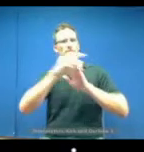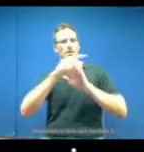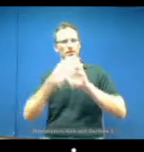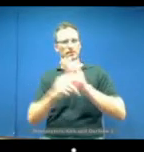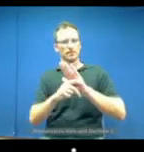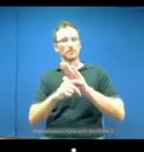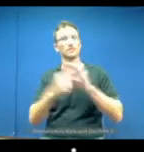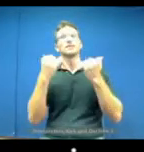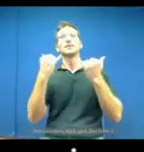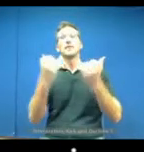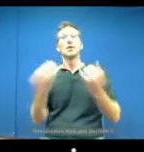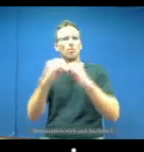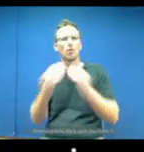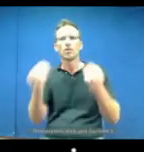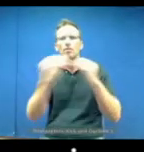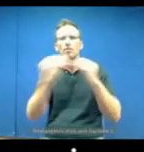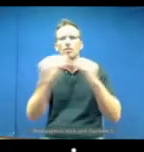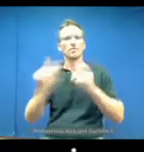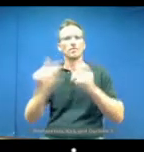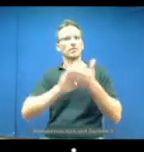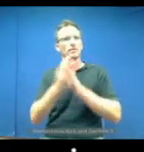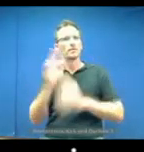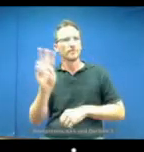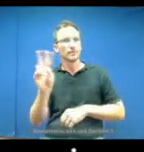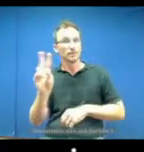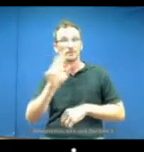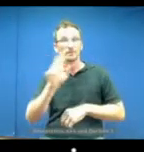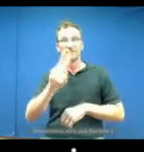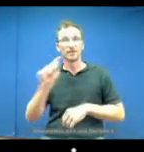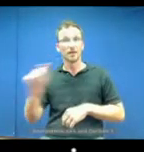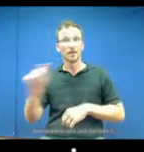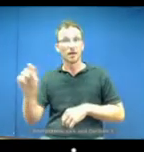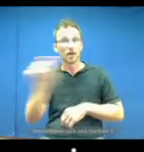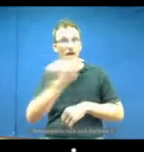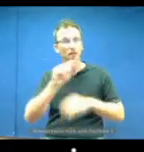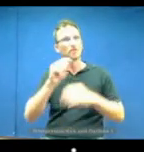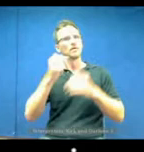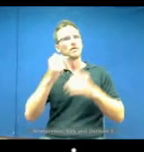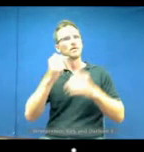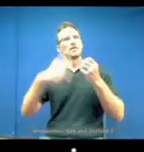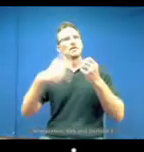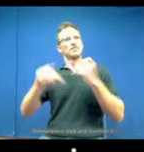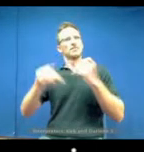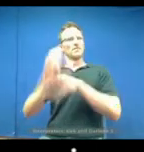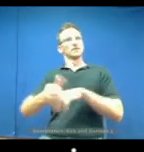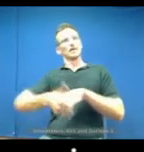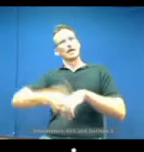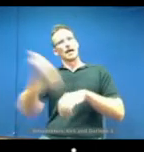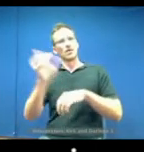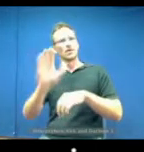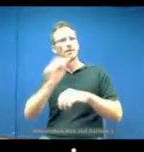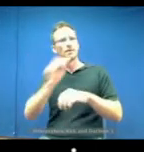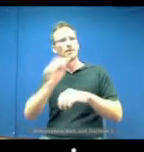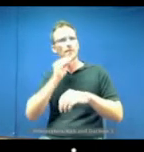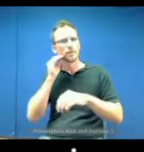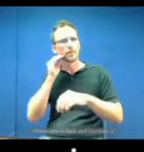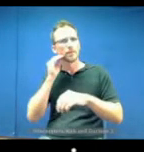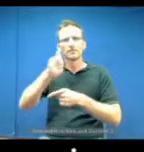number of victims of domestic violence are forced to leave their homes to ensure their life, safety, and